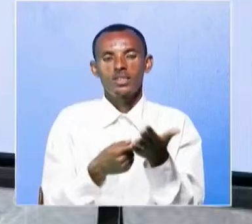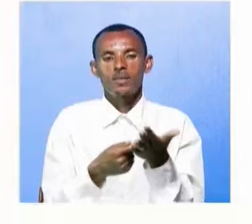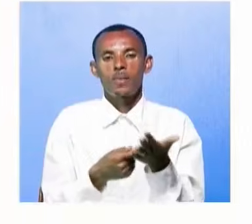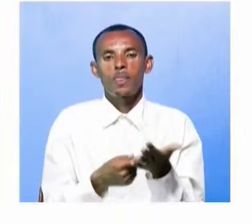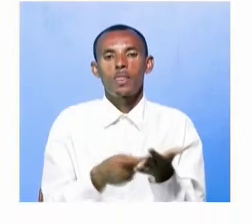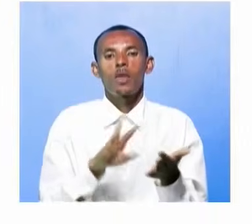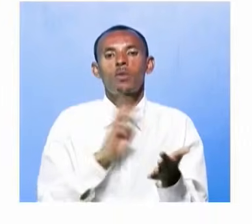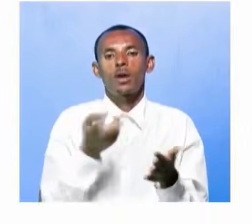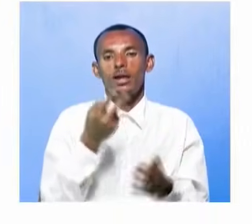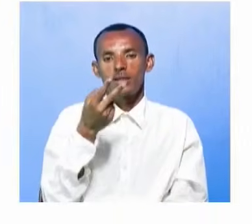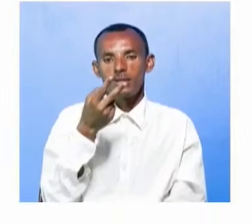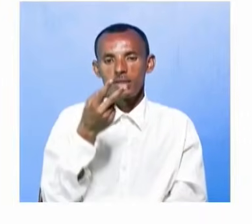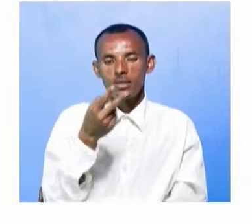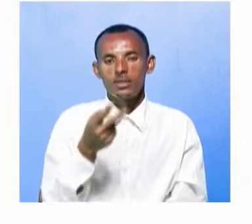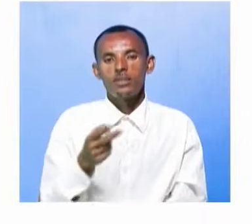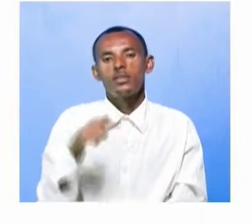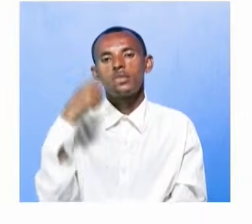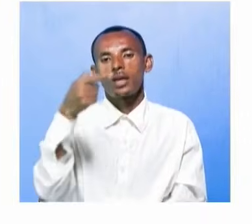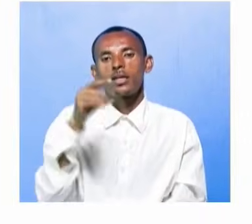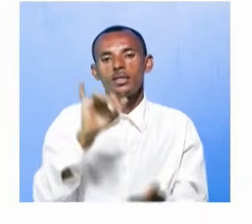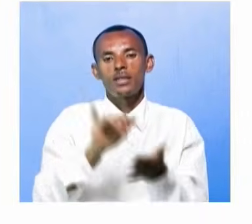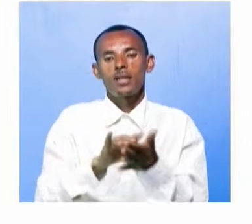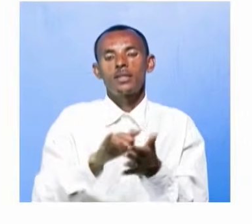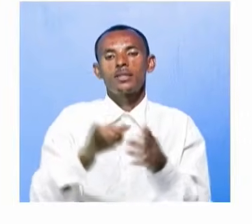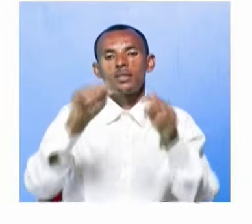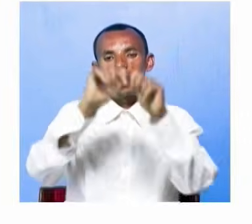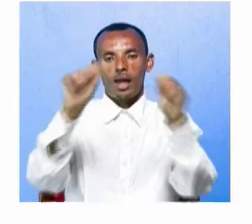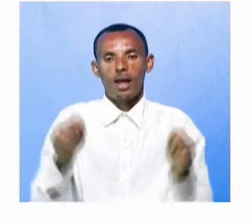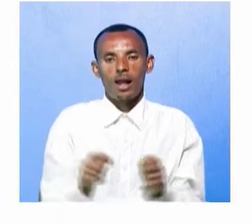we can say that triangle ABC